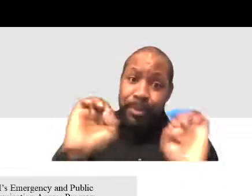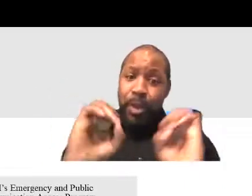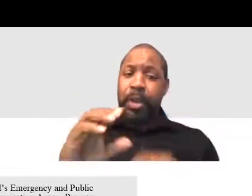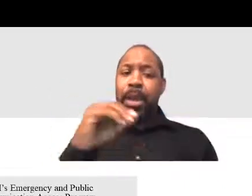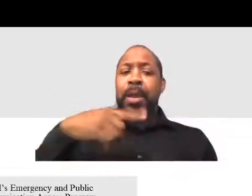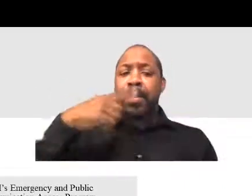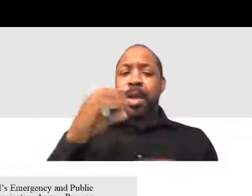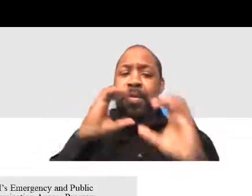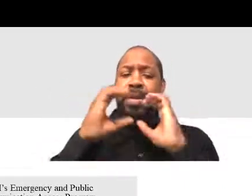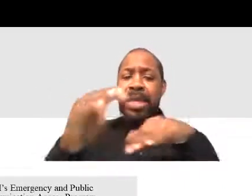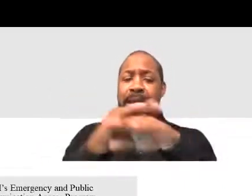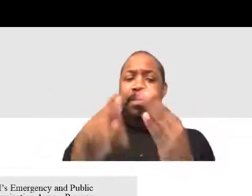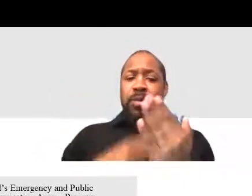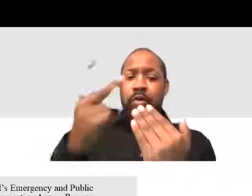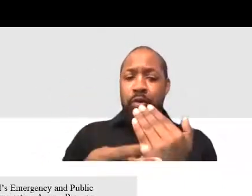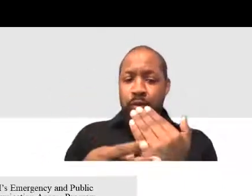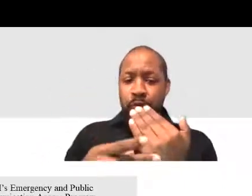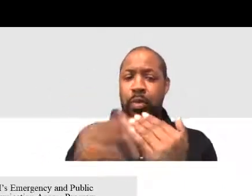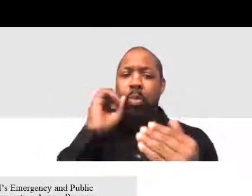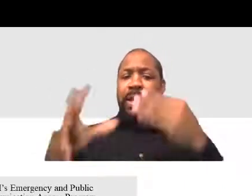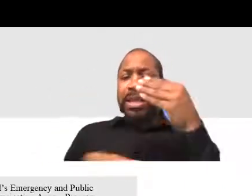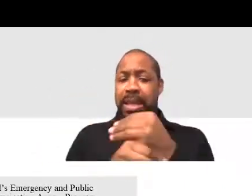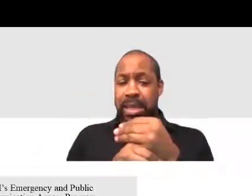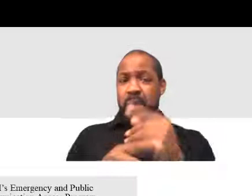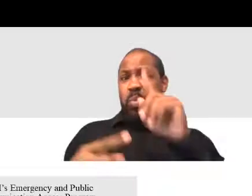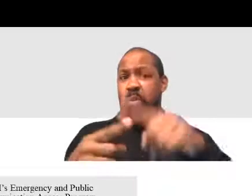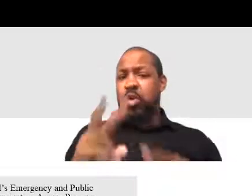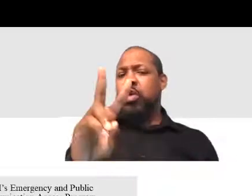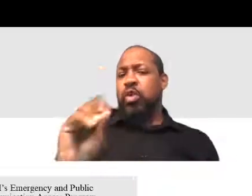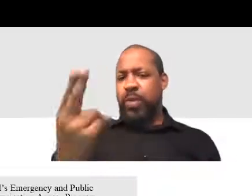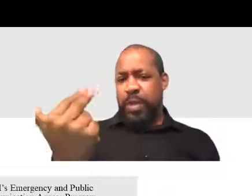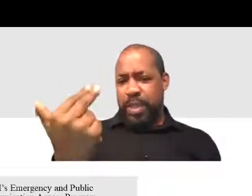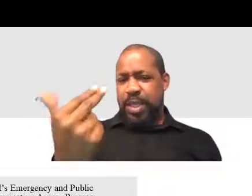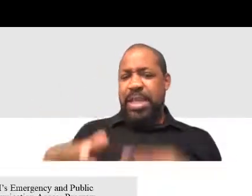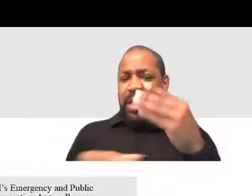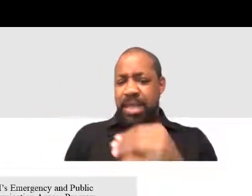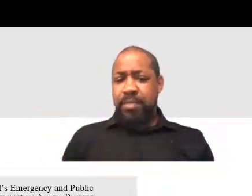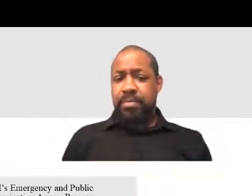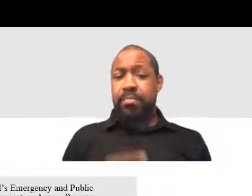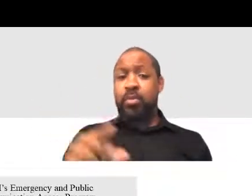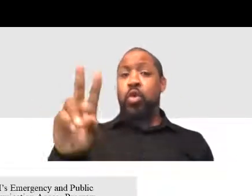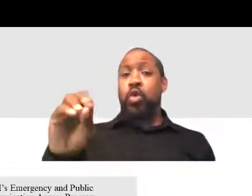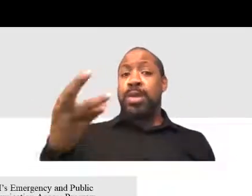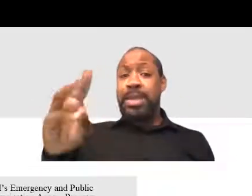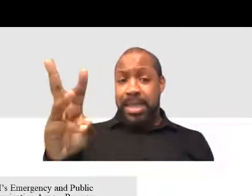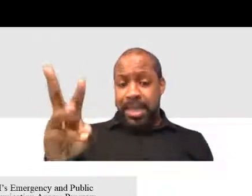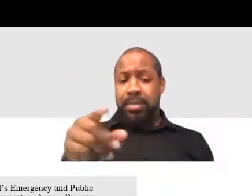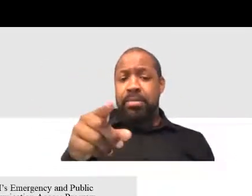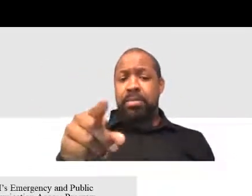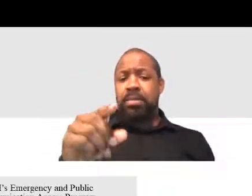Emergency and Public Communication Access Program, EPCAP, was added. That's